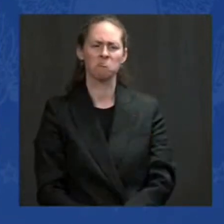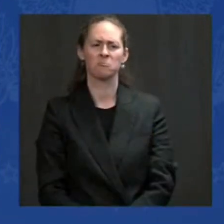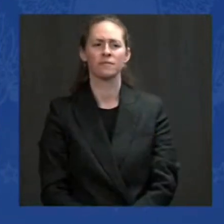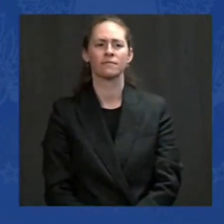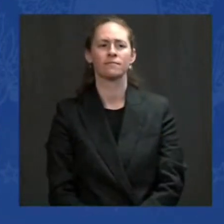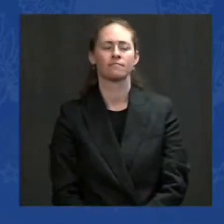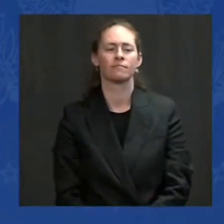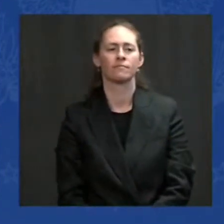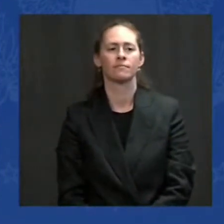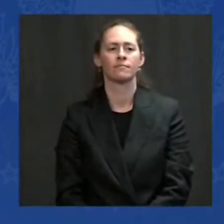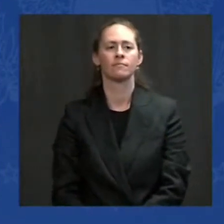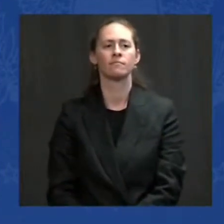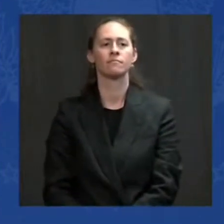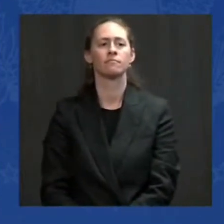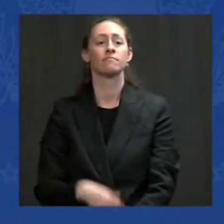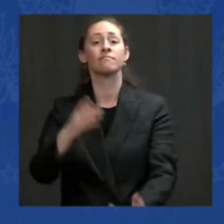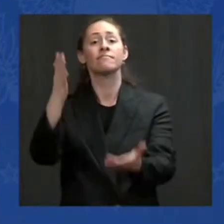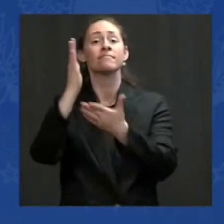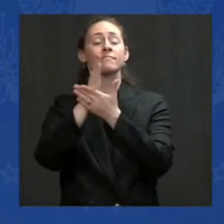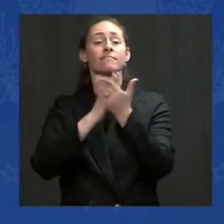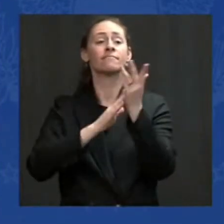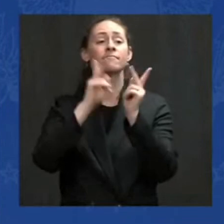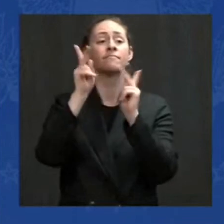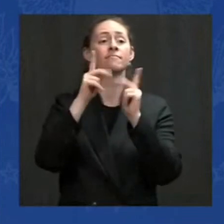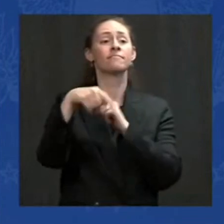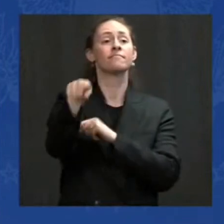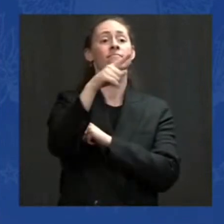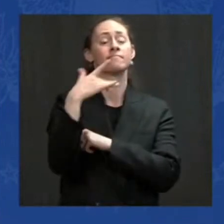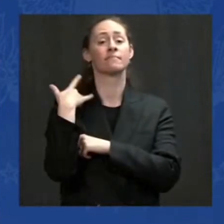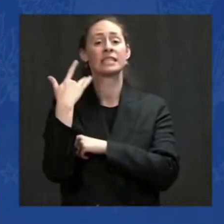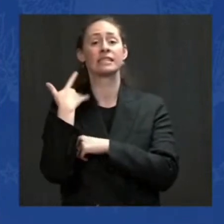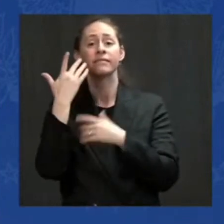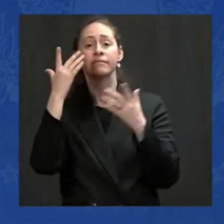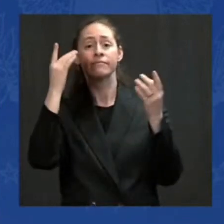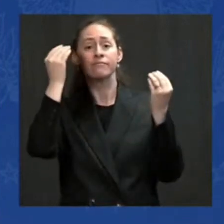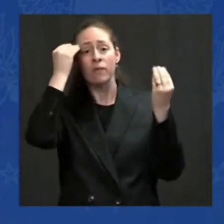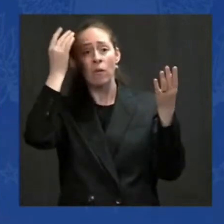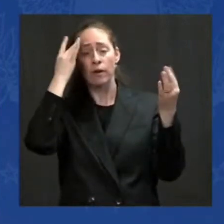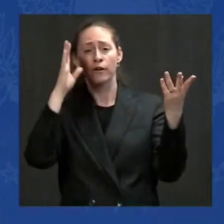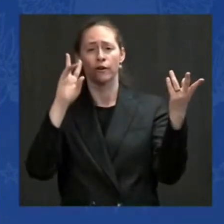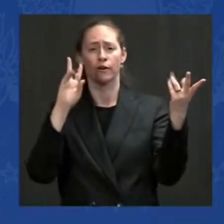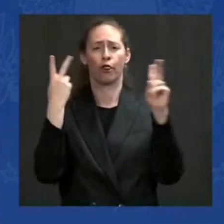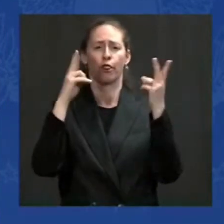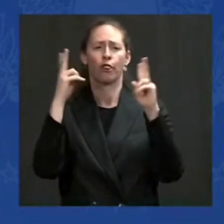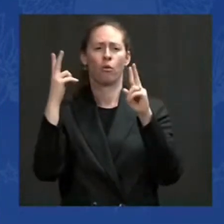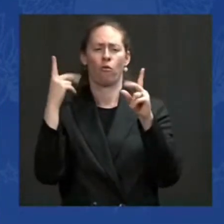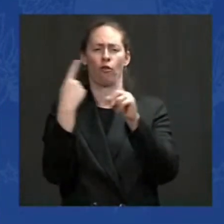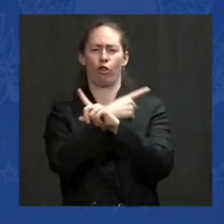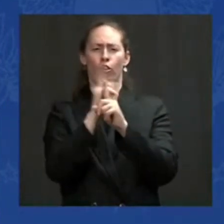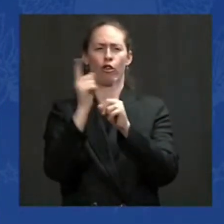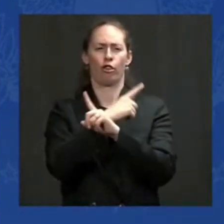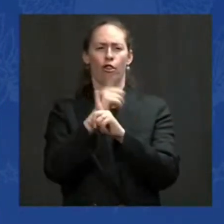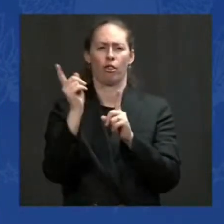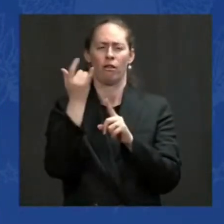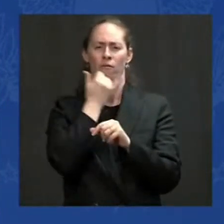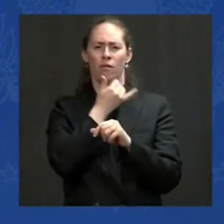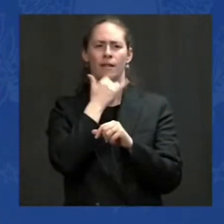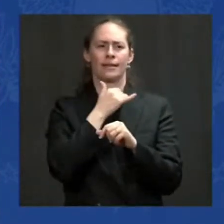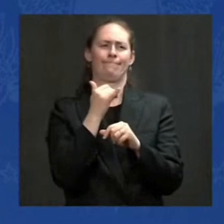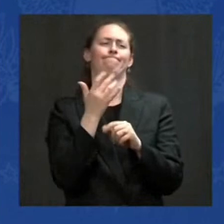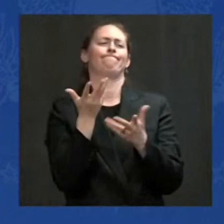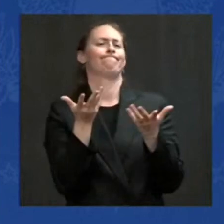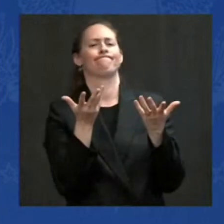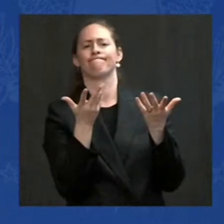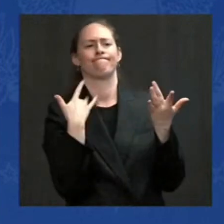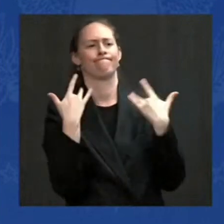or organizations that are feeding misinformation and trying to mischaracterize this type of trusted messenger work, I believe